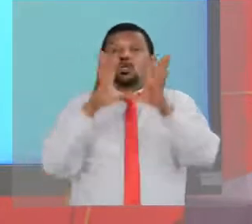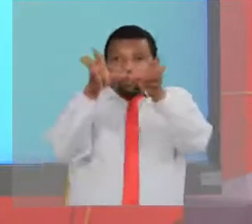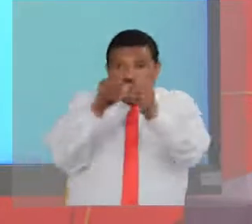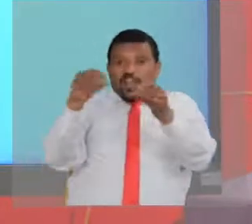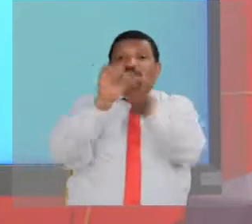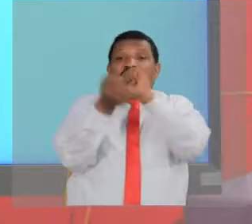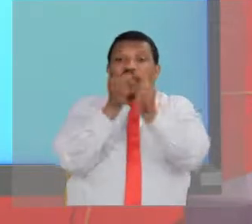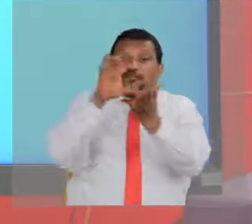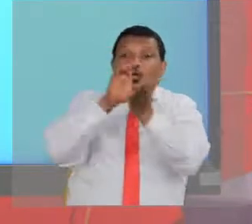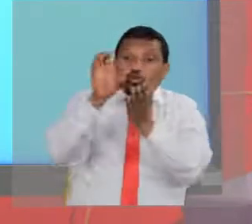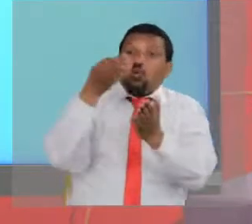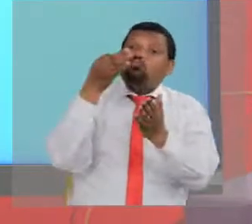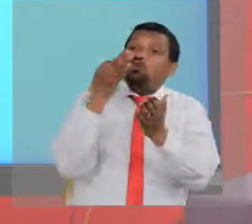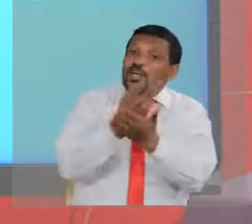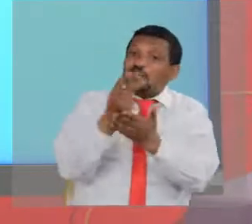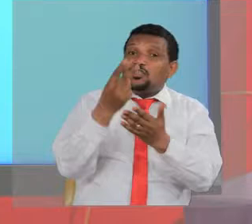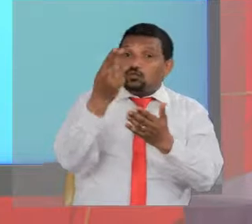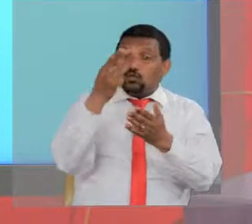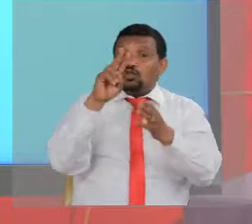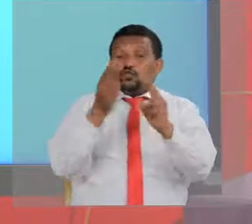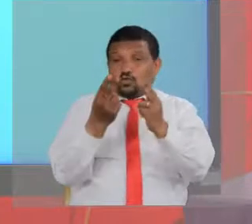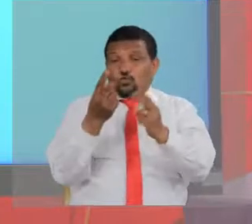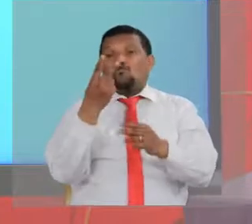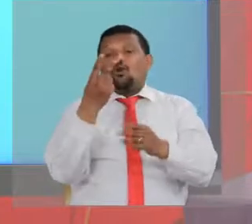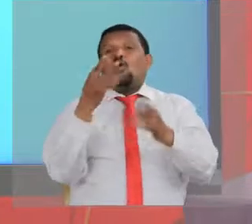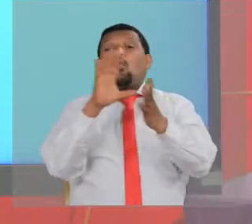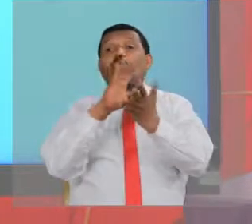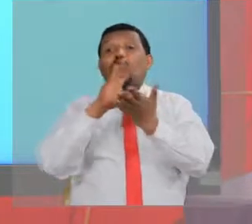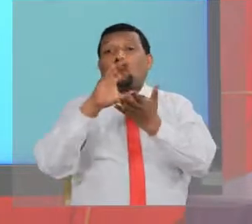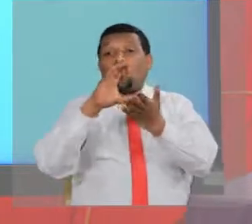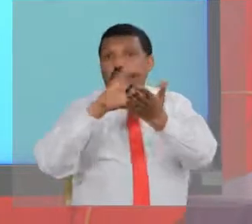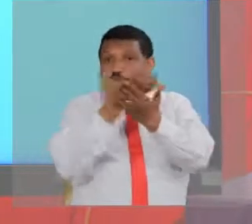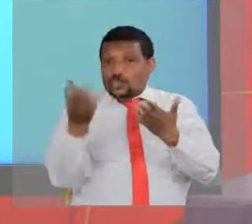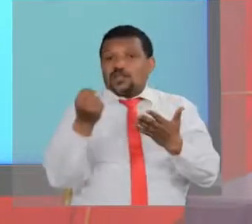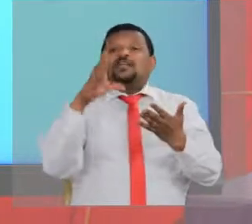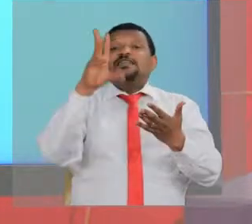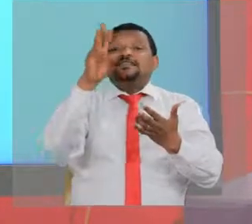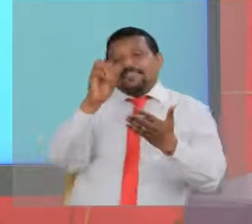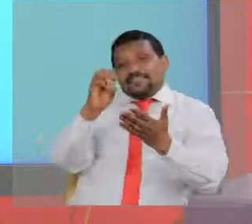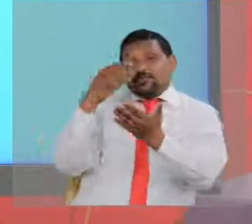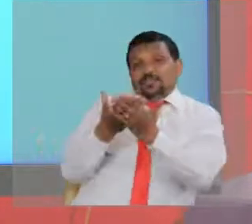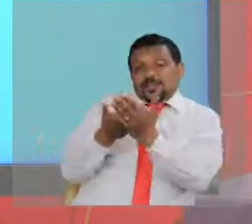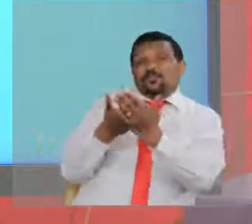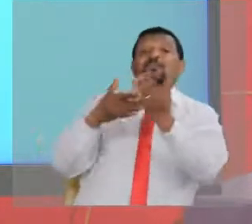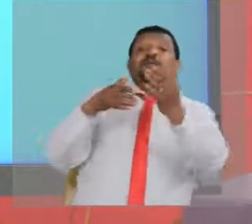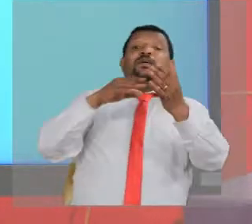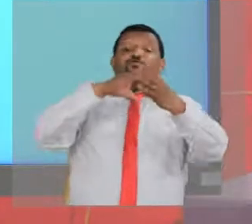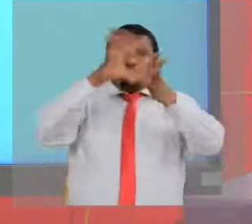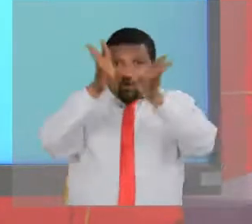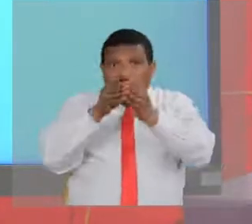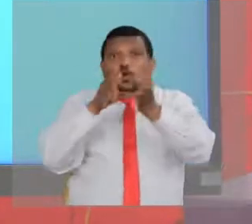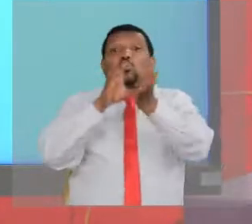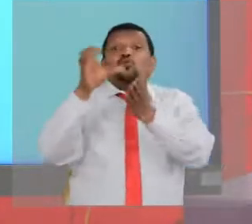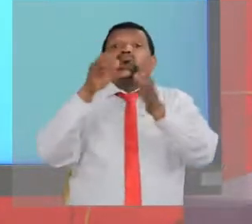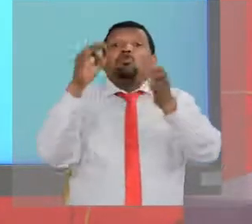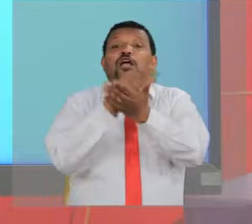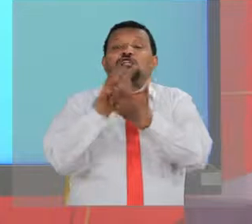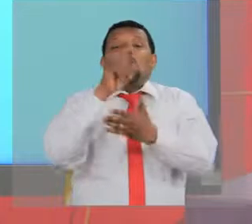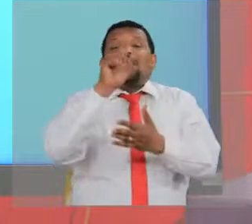of producing 3 units of a commodity is 60 birr, and then the total cost of production will be 160 birr.